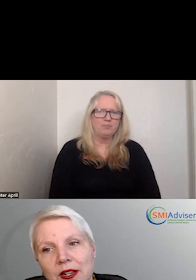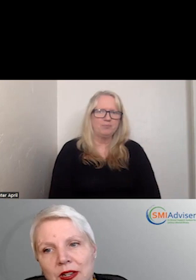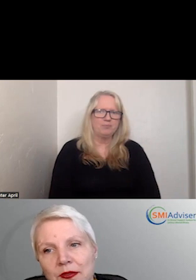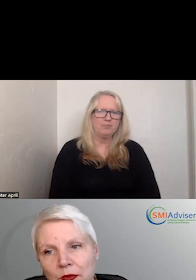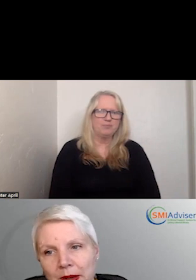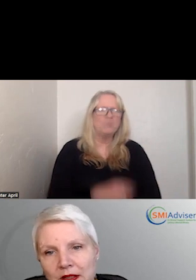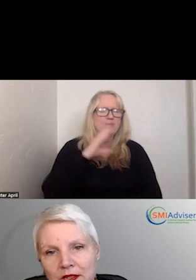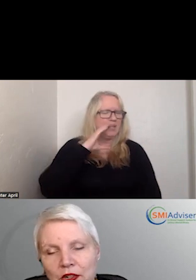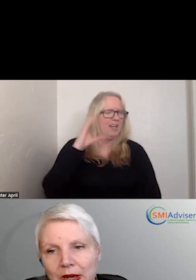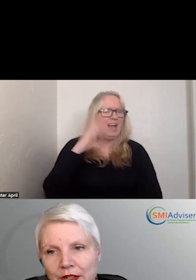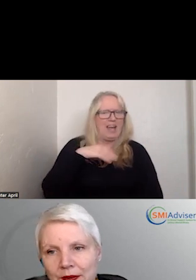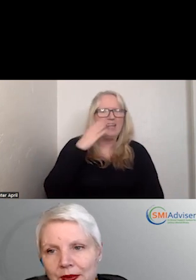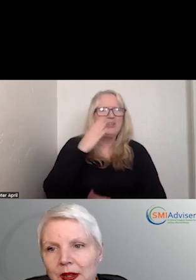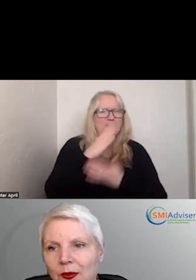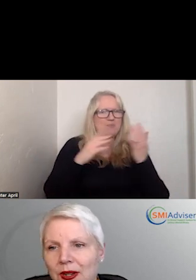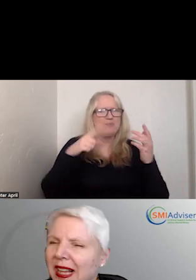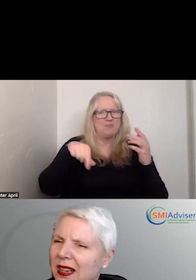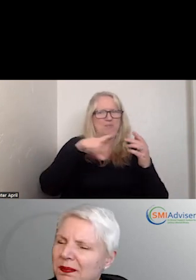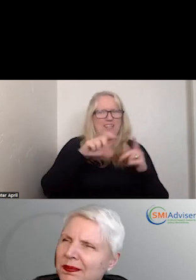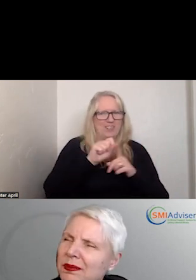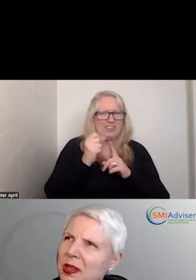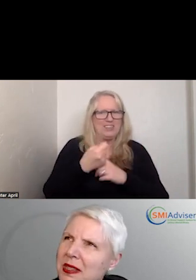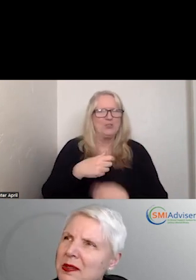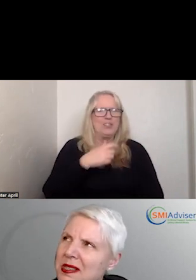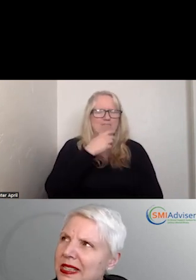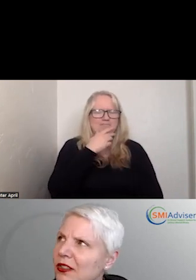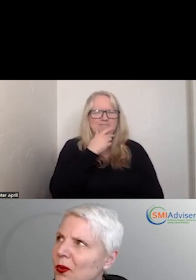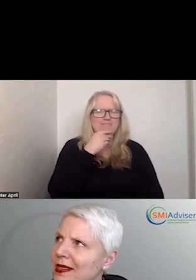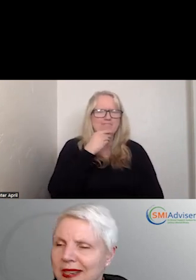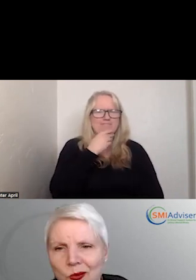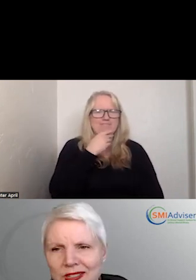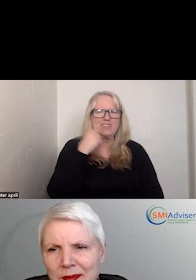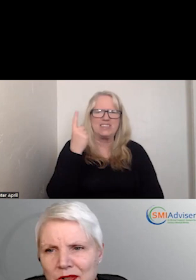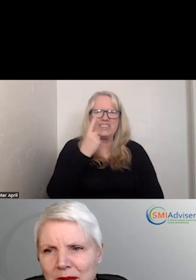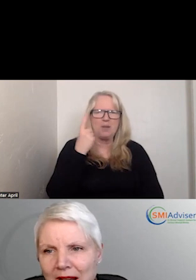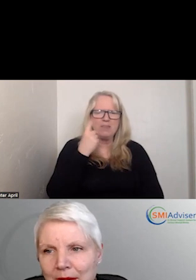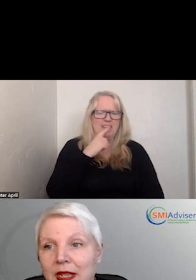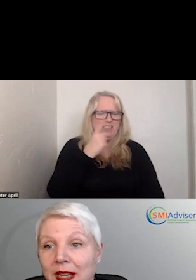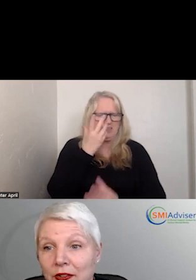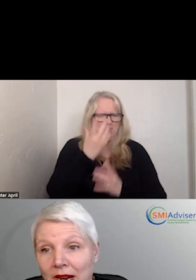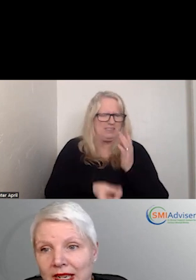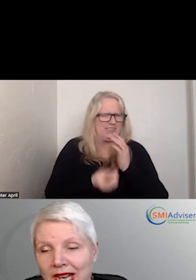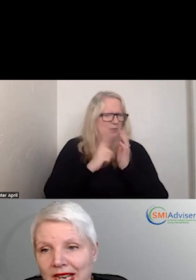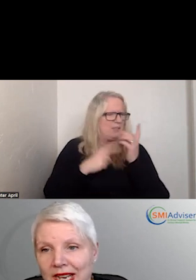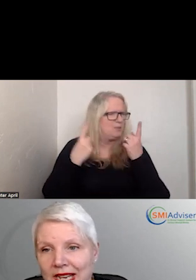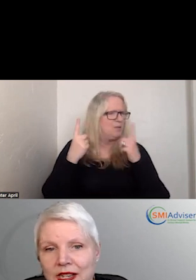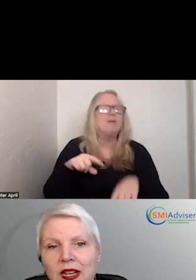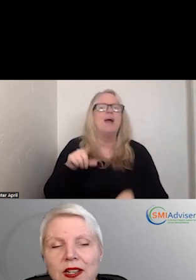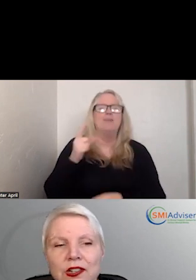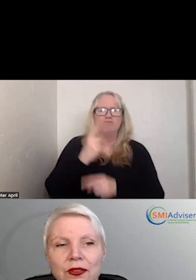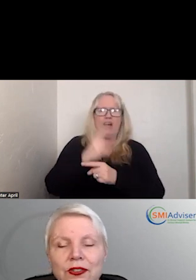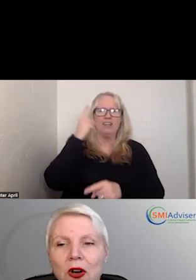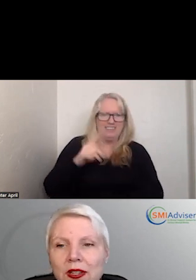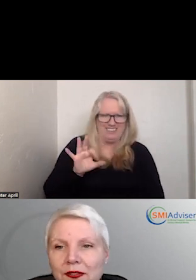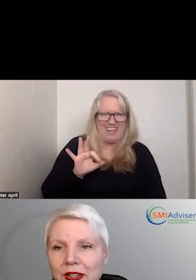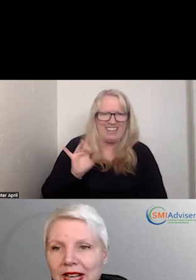Okay, I know some of you have been in this situation where you're like, something's missing. It's Wednesday. What's supposed to be happening? That's right, 988.